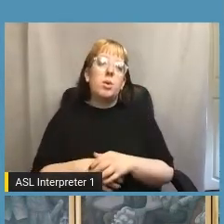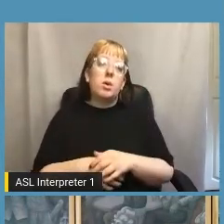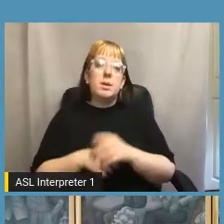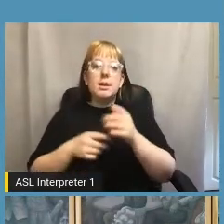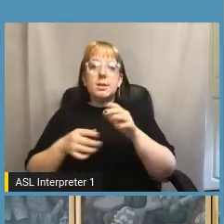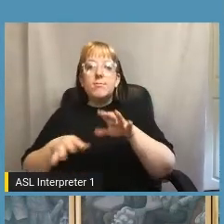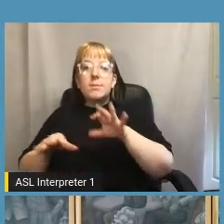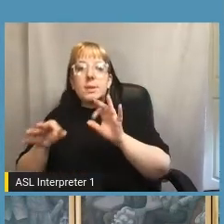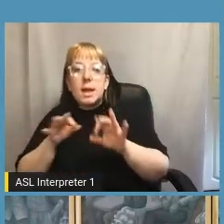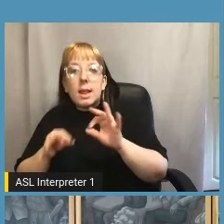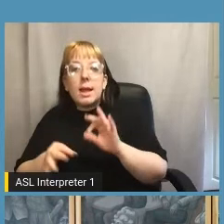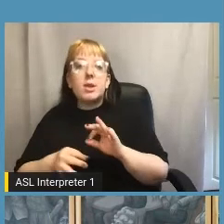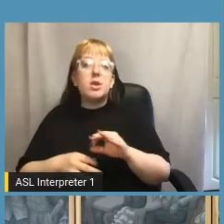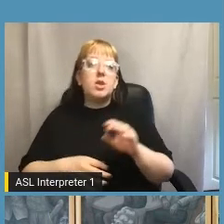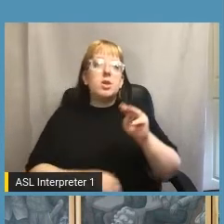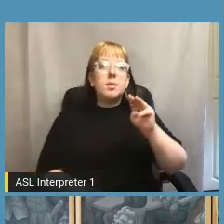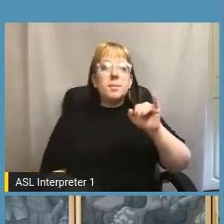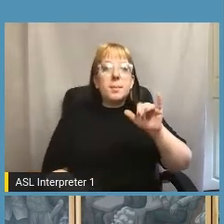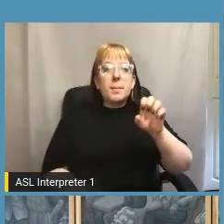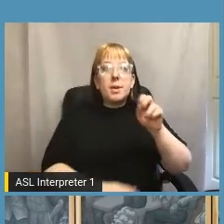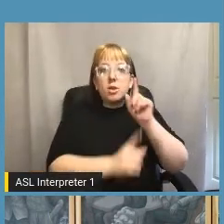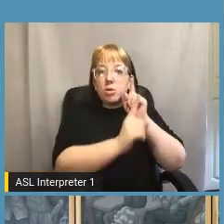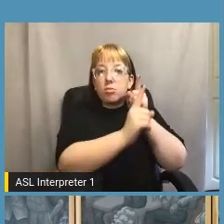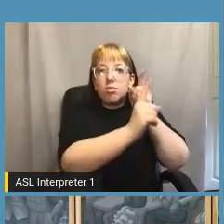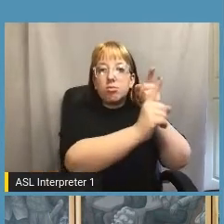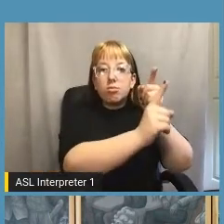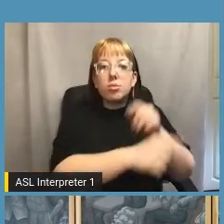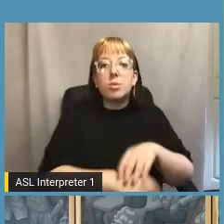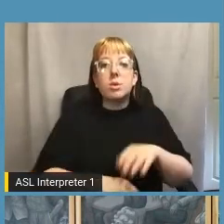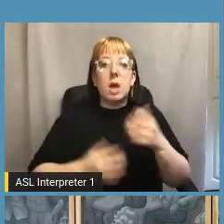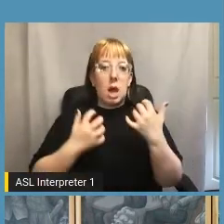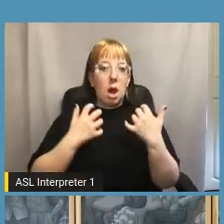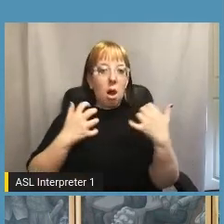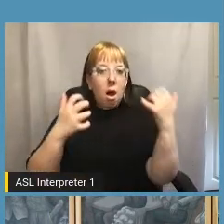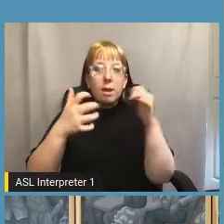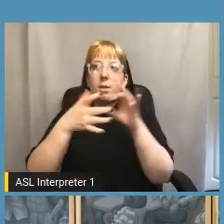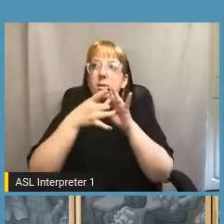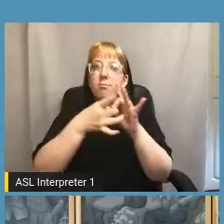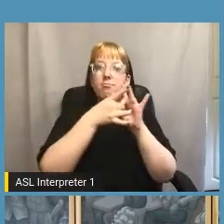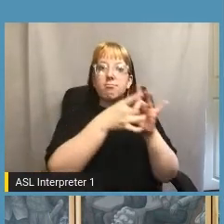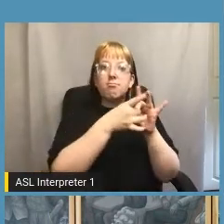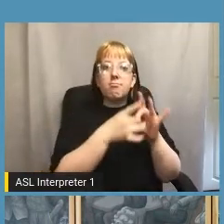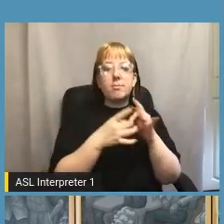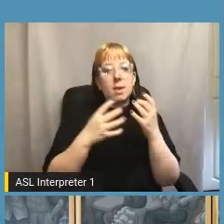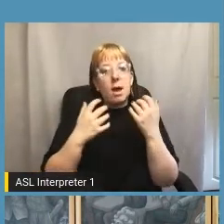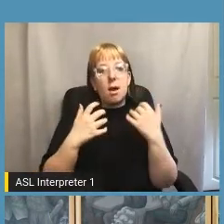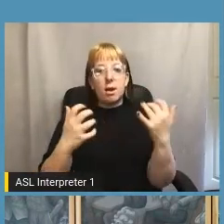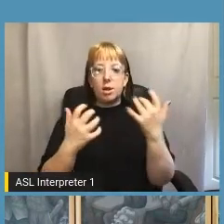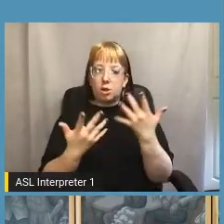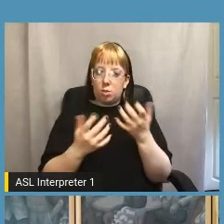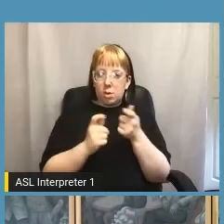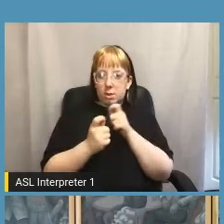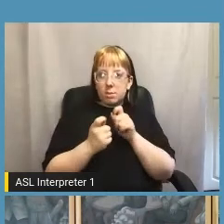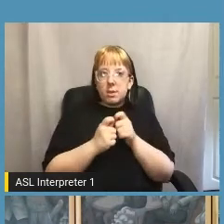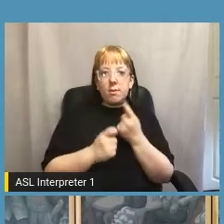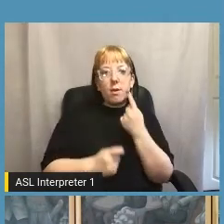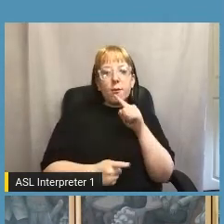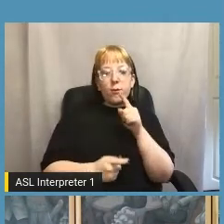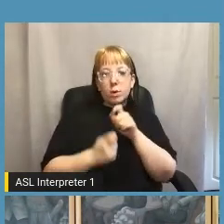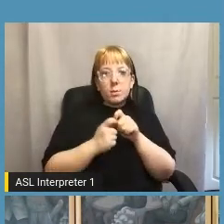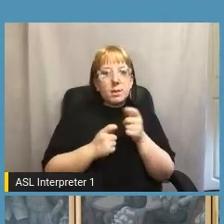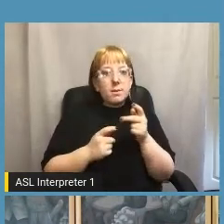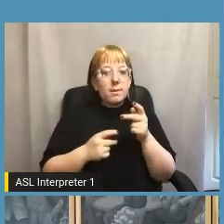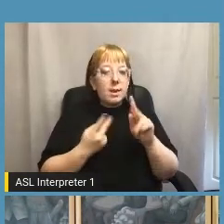connection, those can all be different strengths. Do you have a connection with a specific audience segment? Do you have a collection that is particularly rich in an